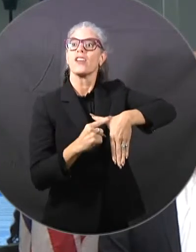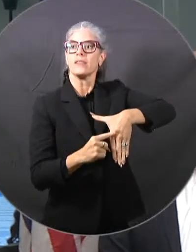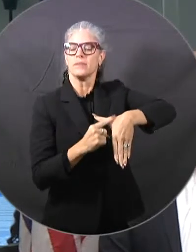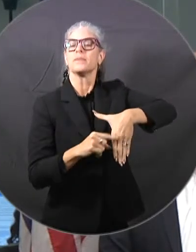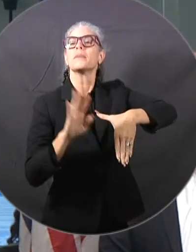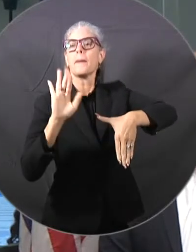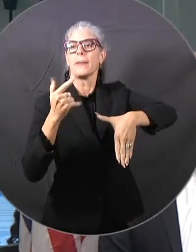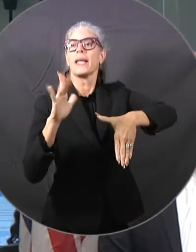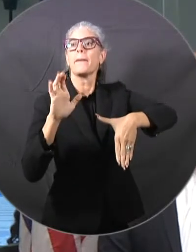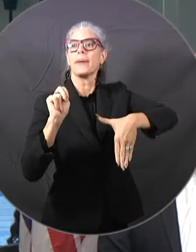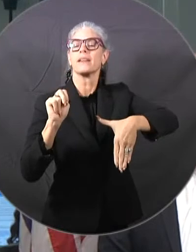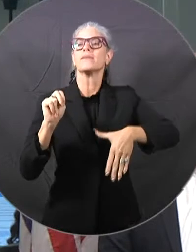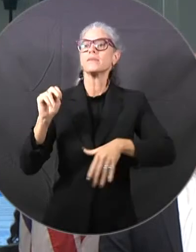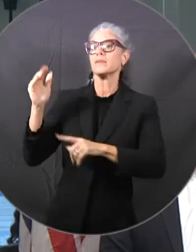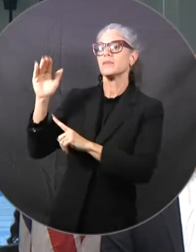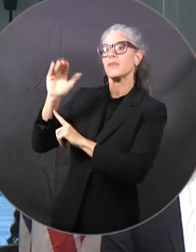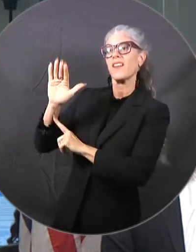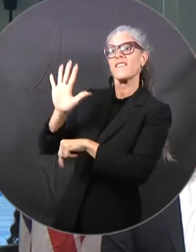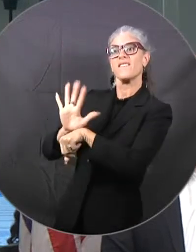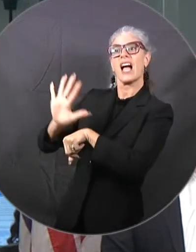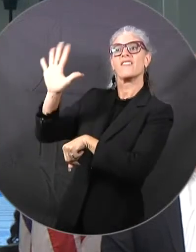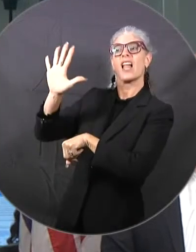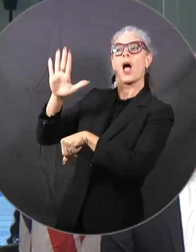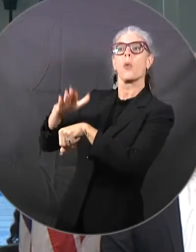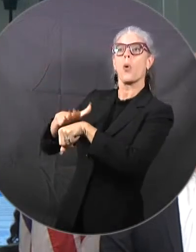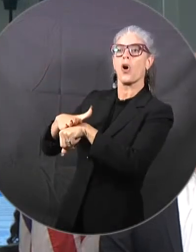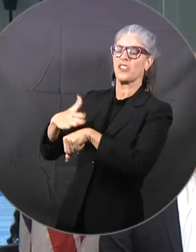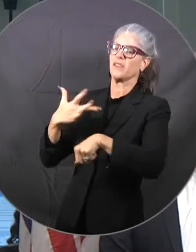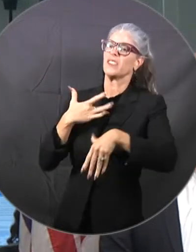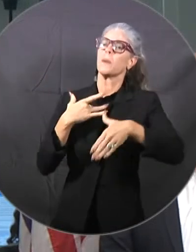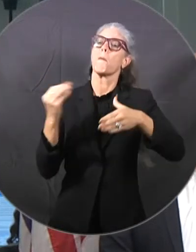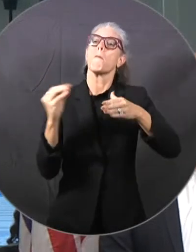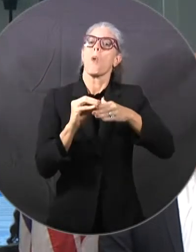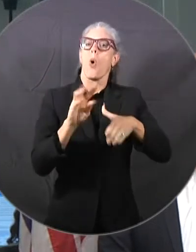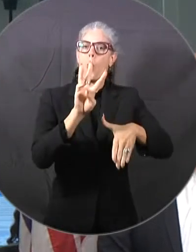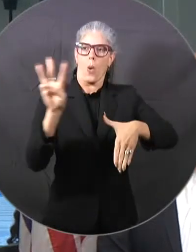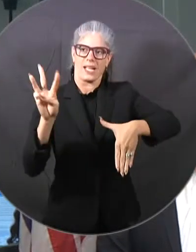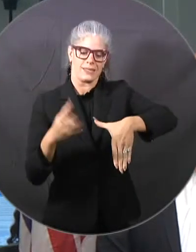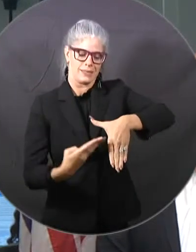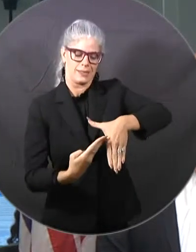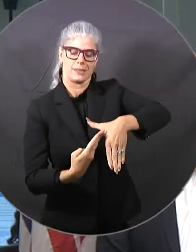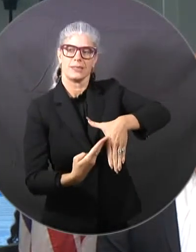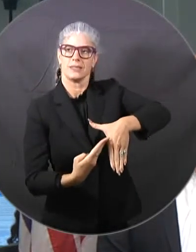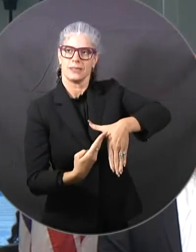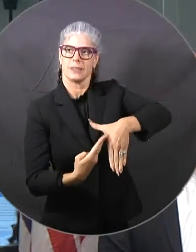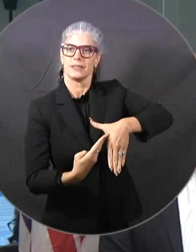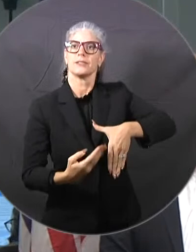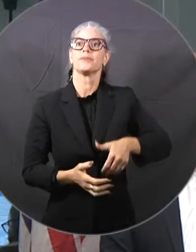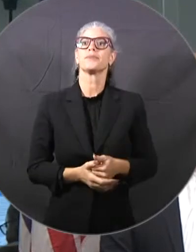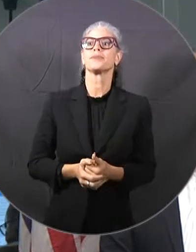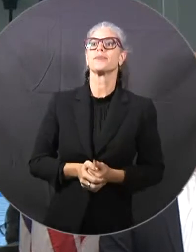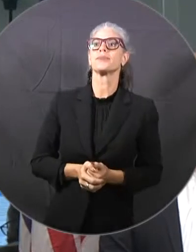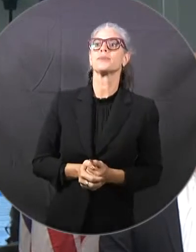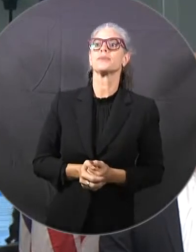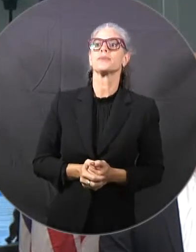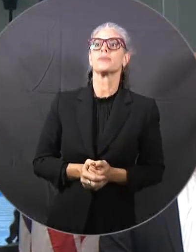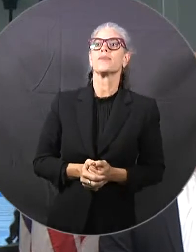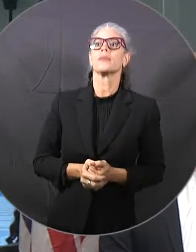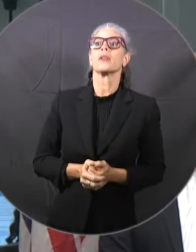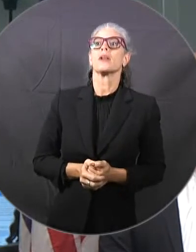west. There were a lot of computer models that were pushing it a little bit to the west, and so whereas they had it